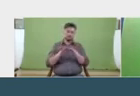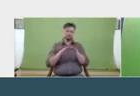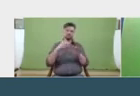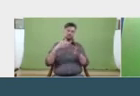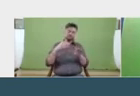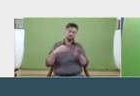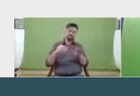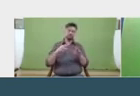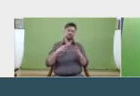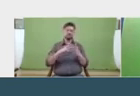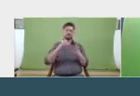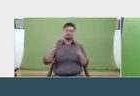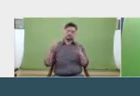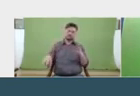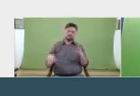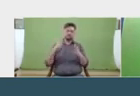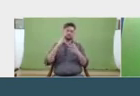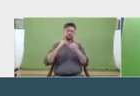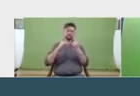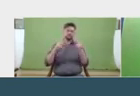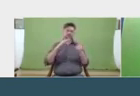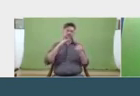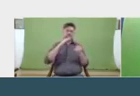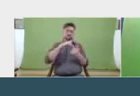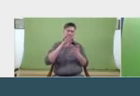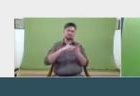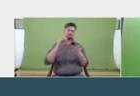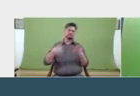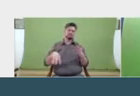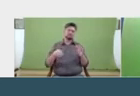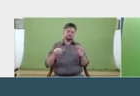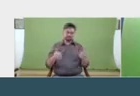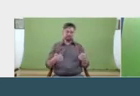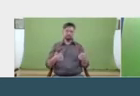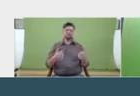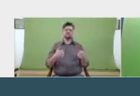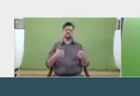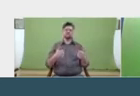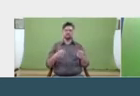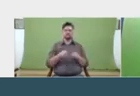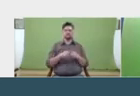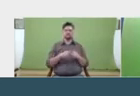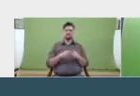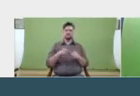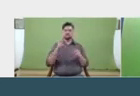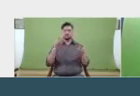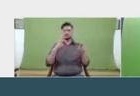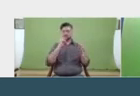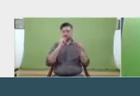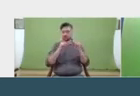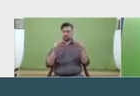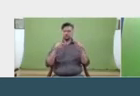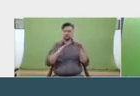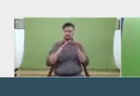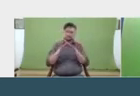remove flaws in isl okay so she said that standardization will help in the removal of flaws in isl